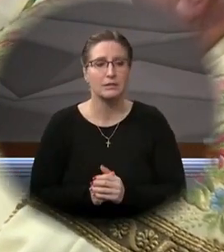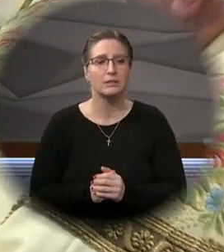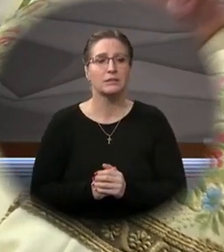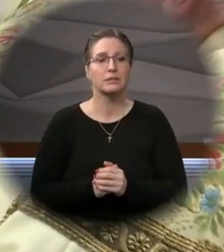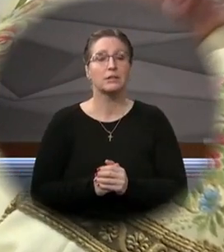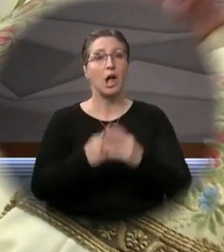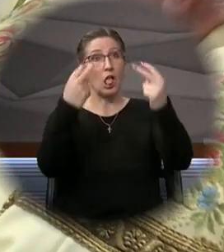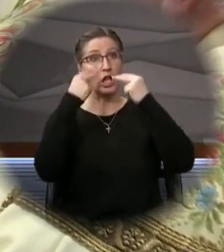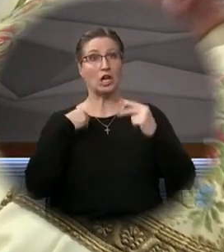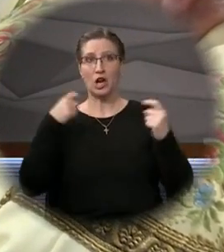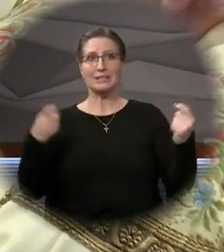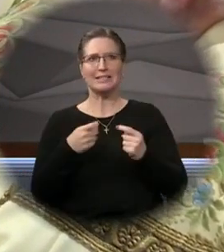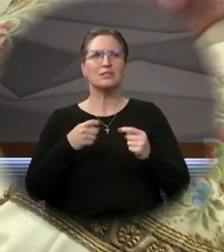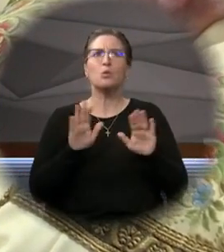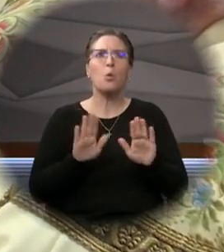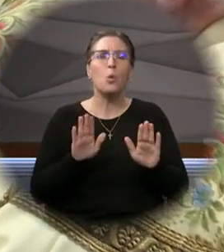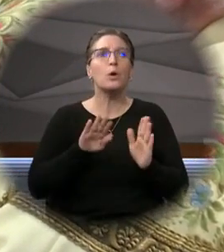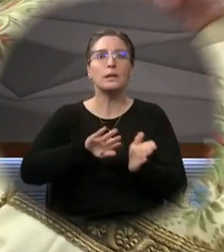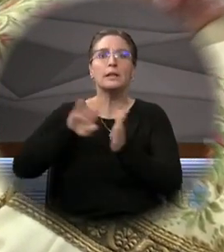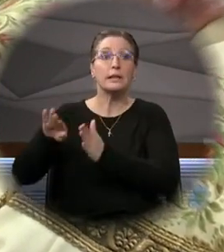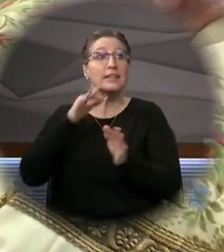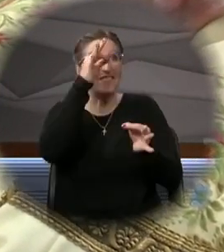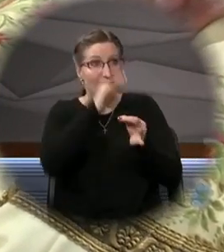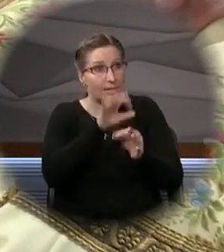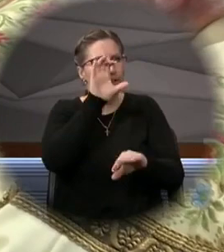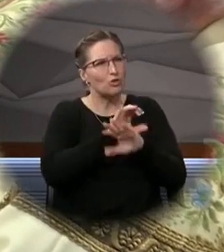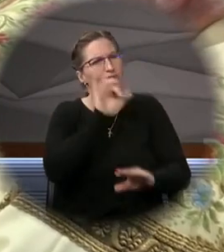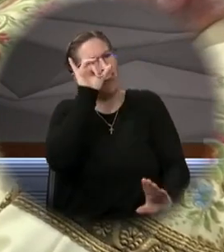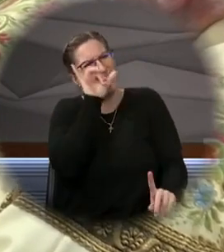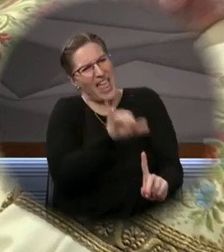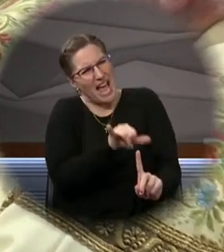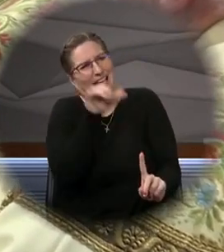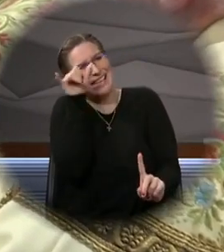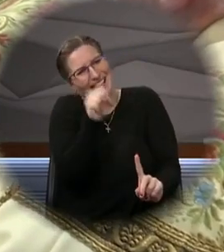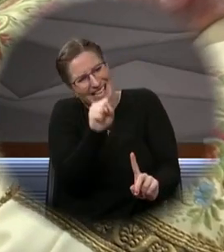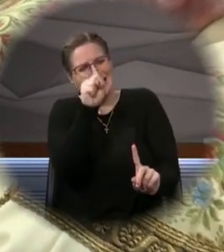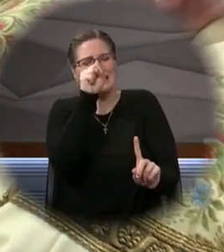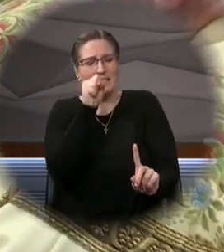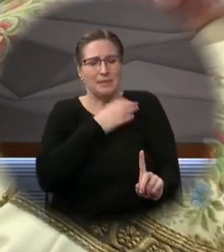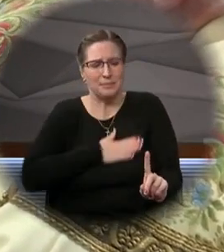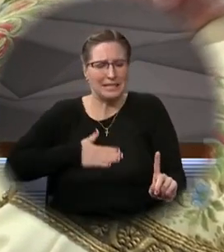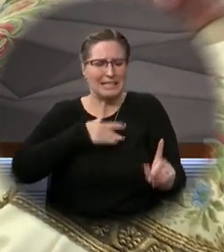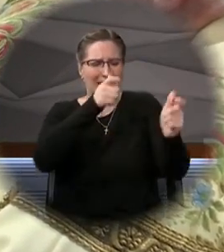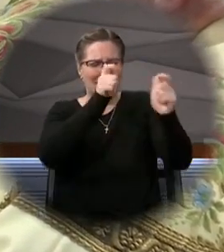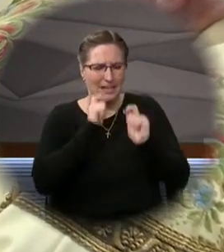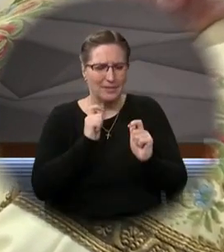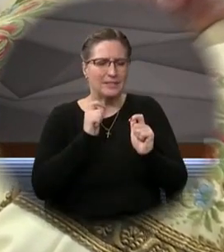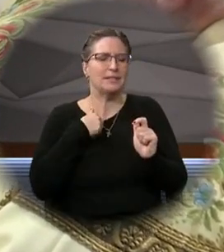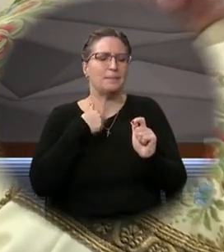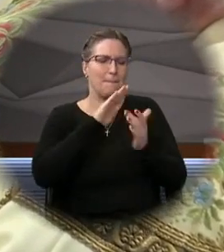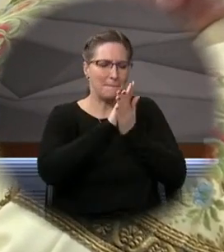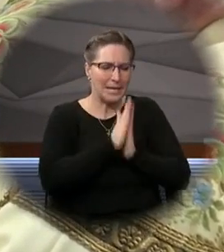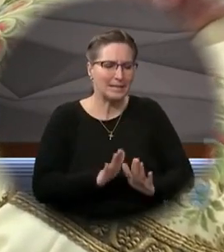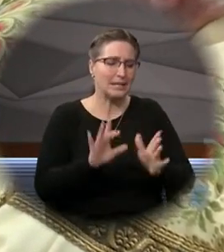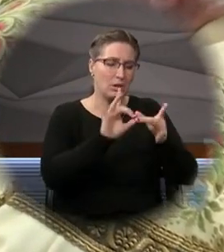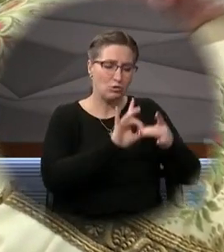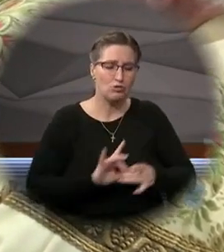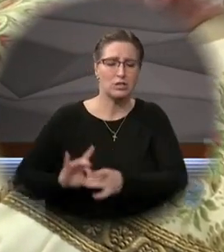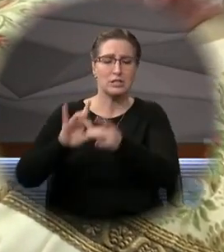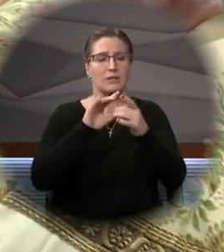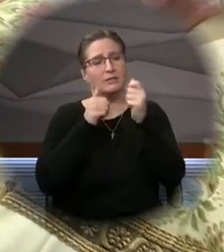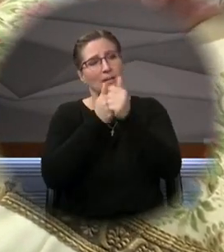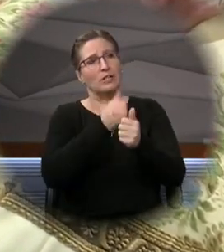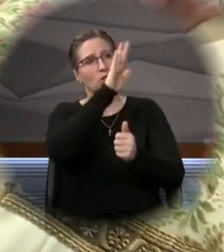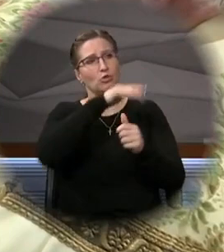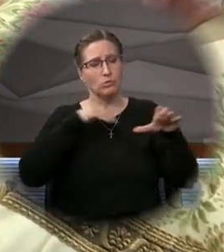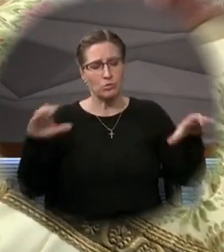Look not on our sins, but on the faith of your church, and graciously grant her peace and unity in